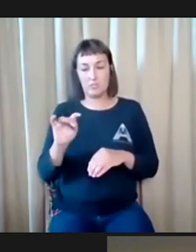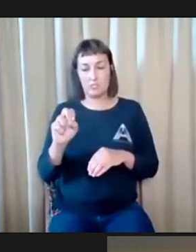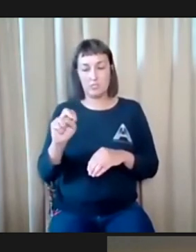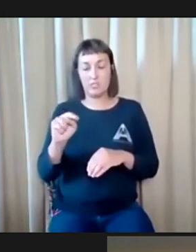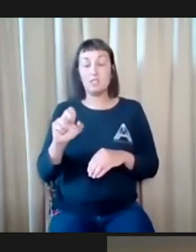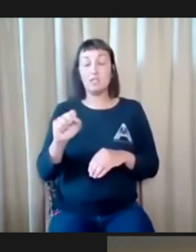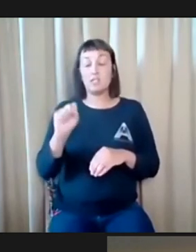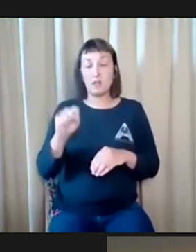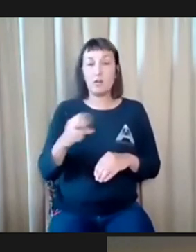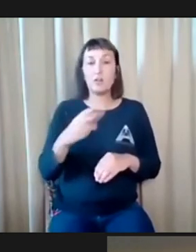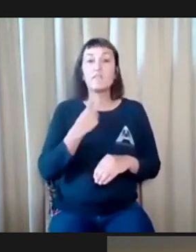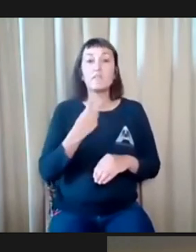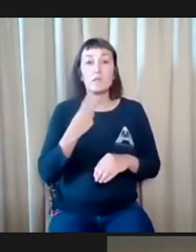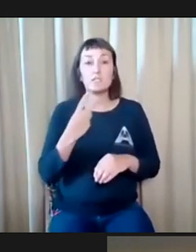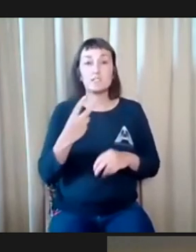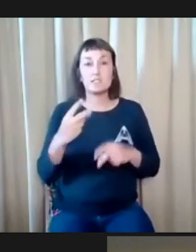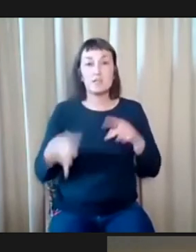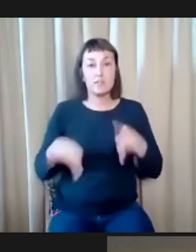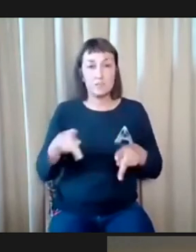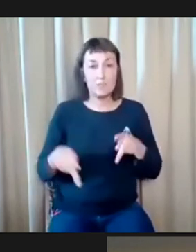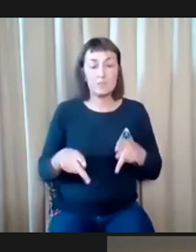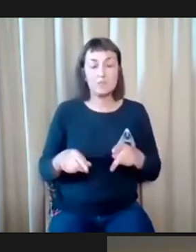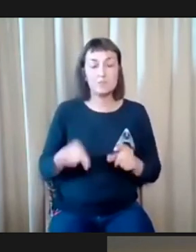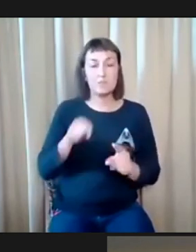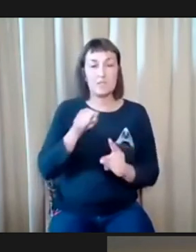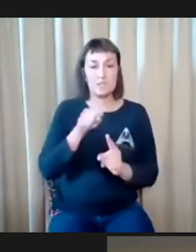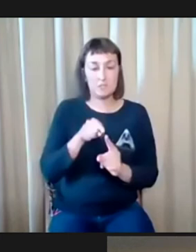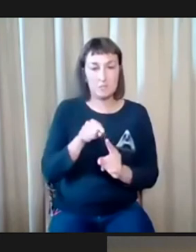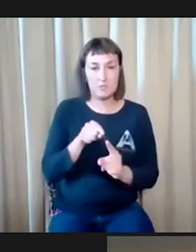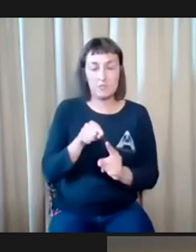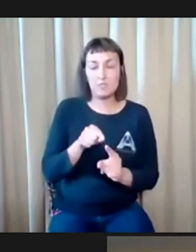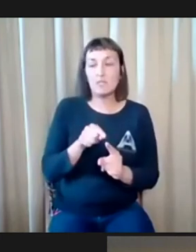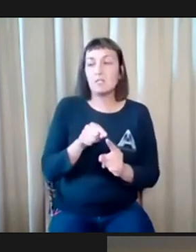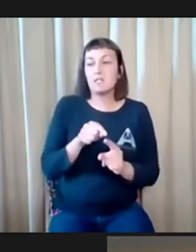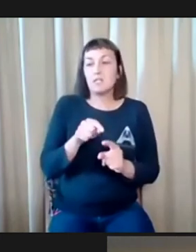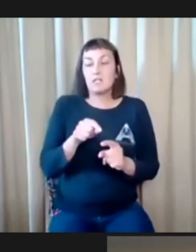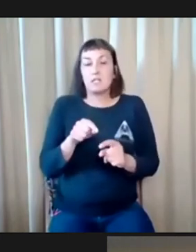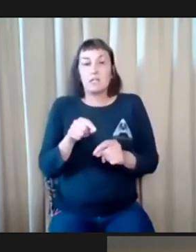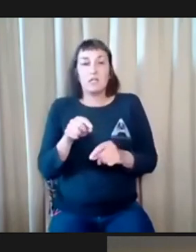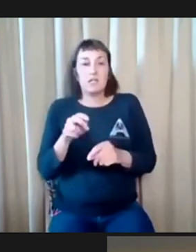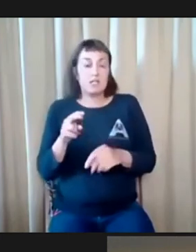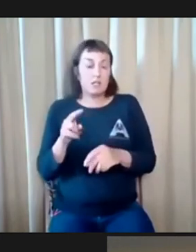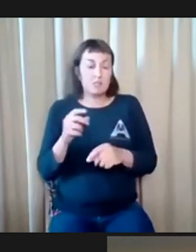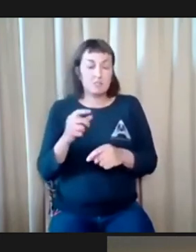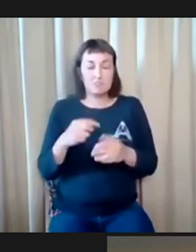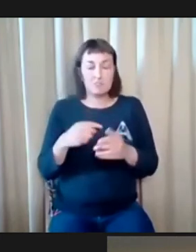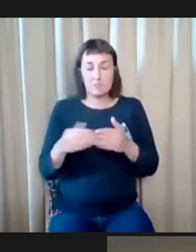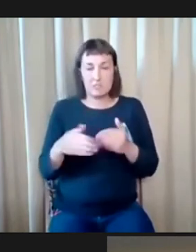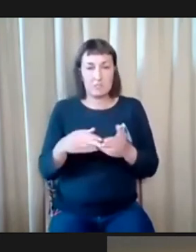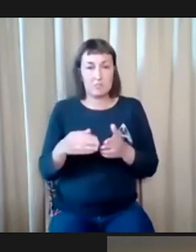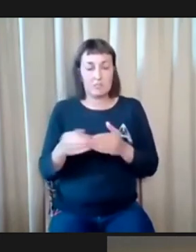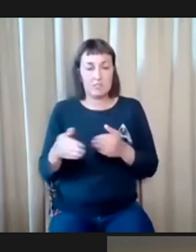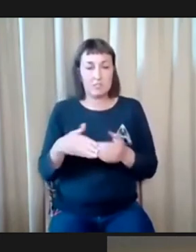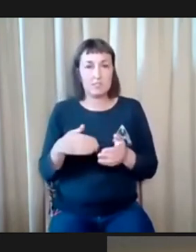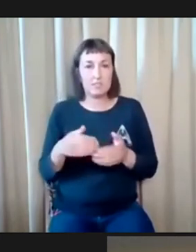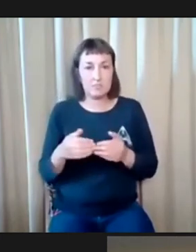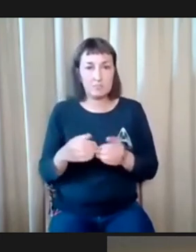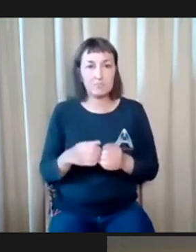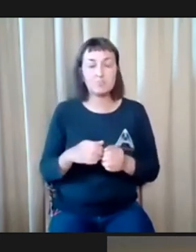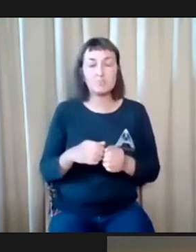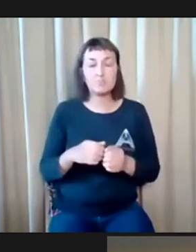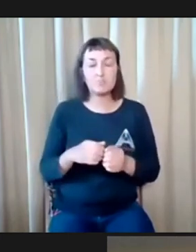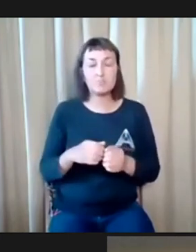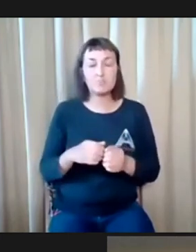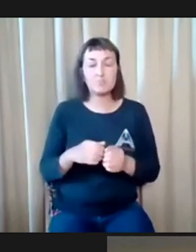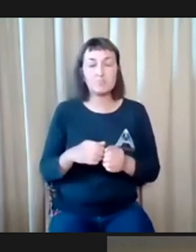people. And at a certain point, elected officials, whether your city, county, or state, have to start paying attention. So never